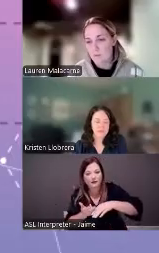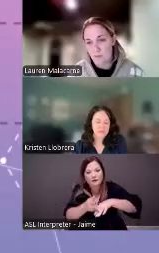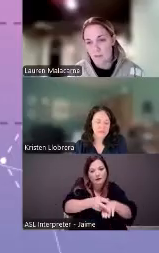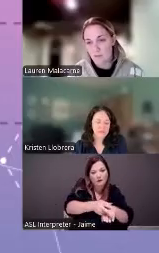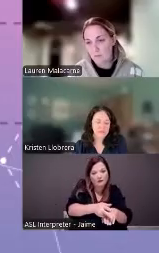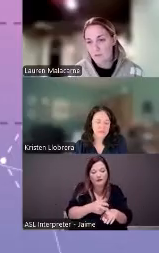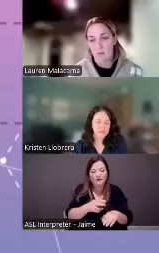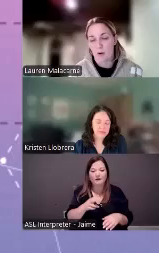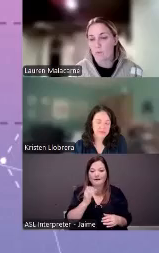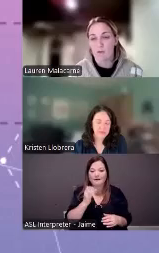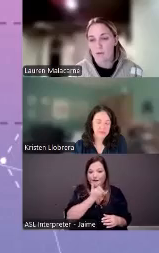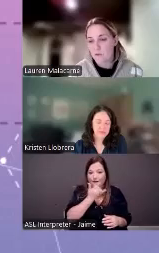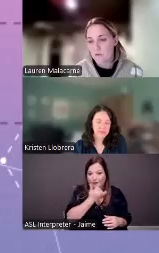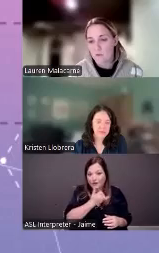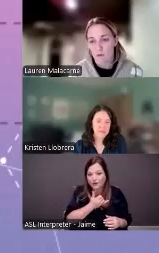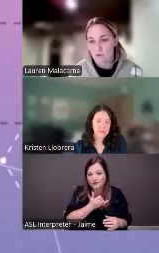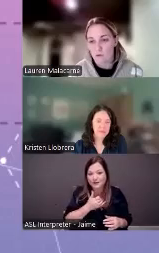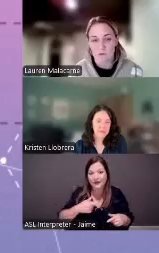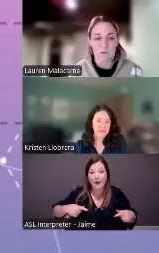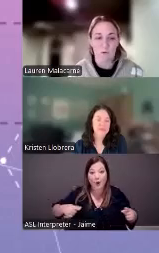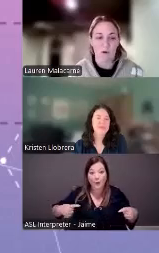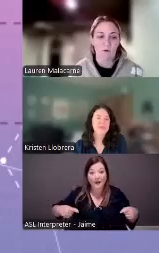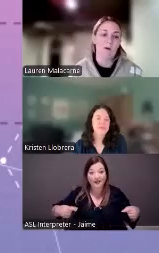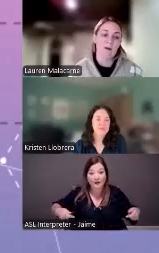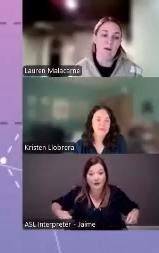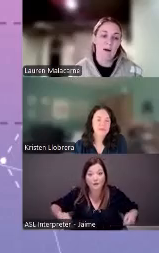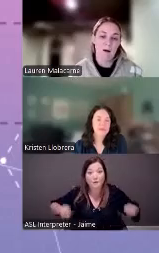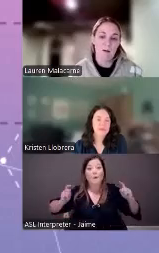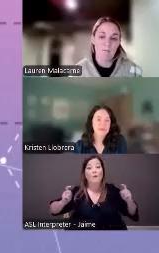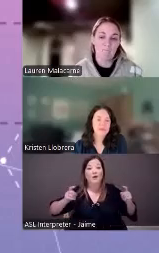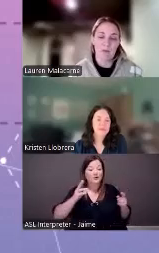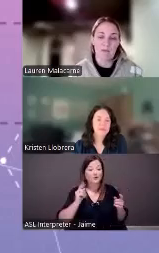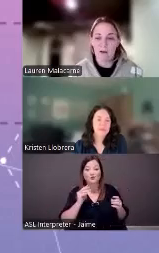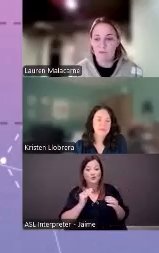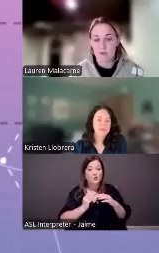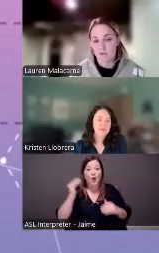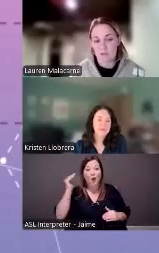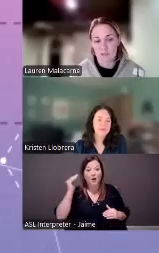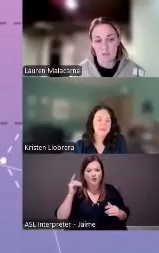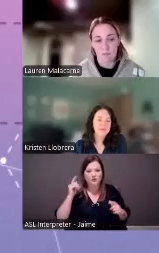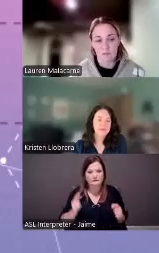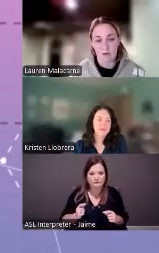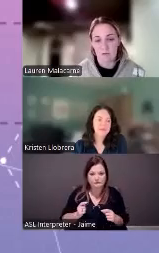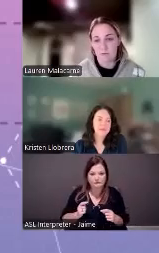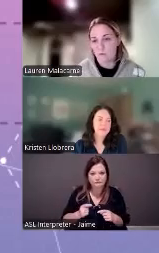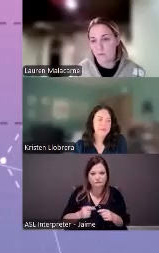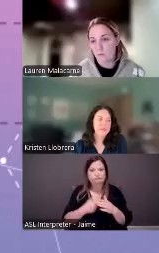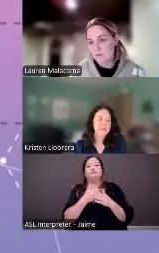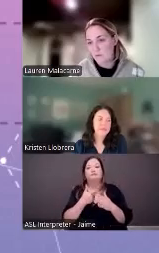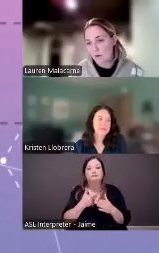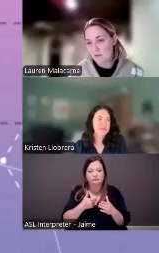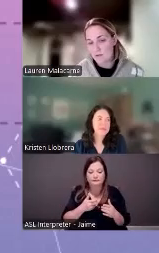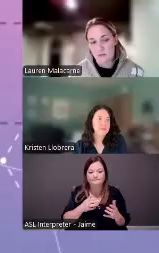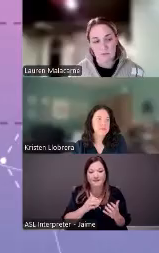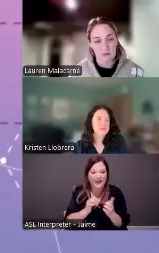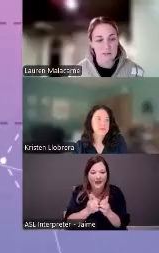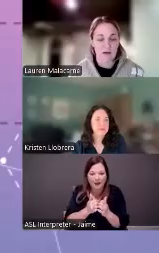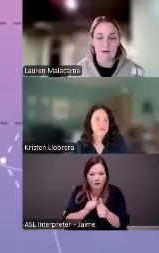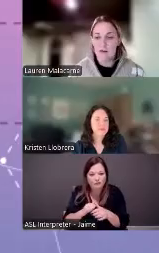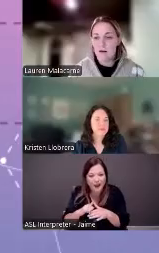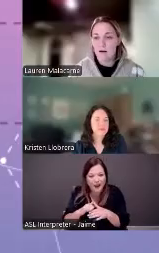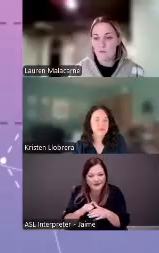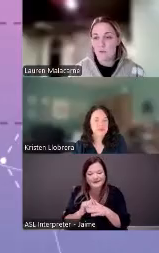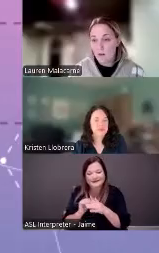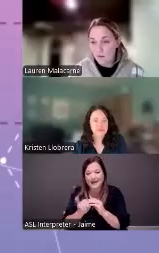errors that people make. Maybe they pop a wheelie that's too large or too small, and then have a bunch of examples of ways to practice and to fix